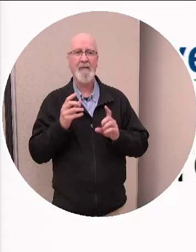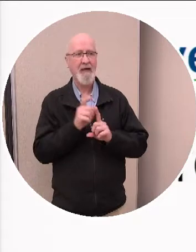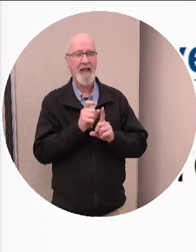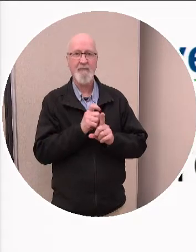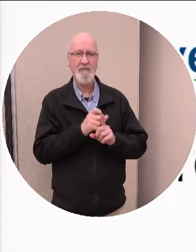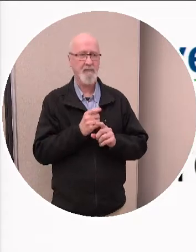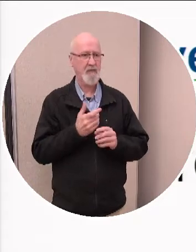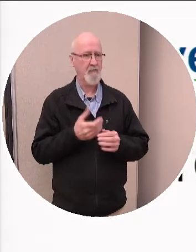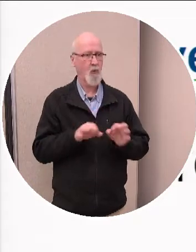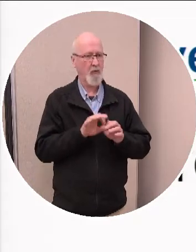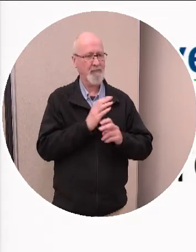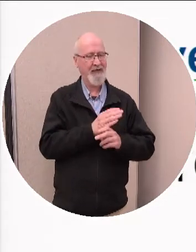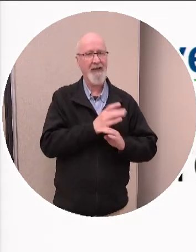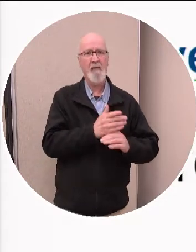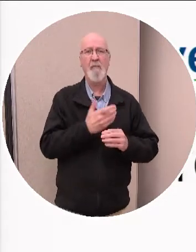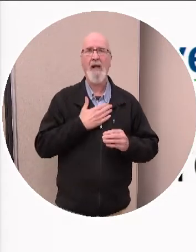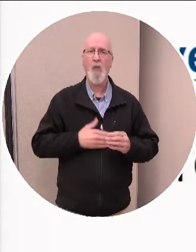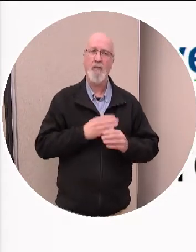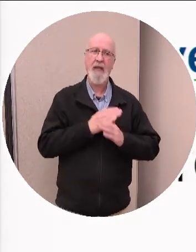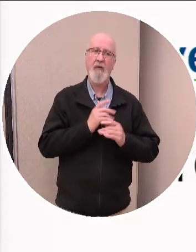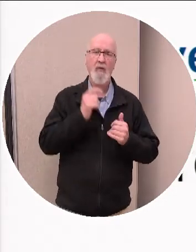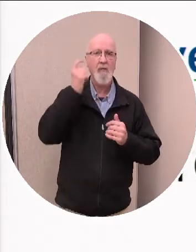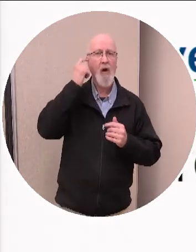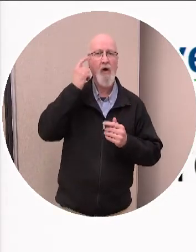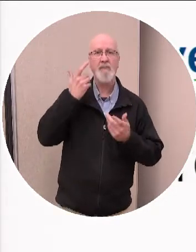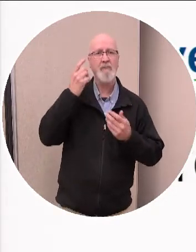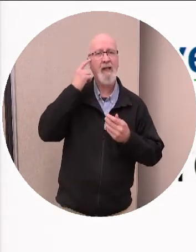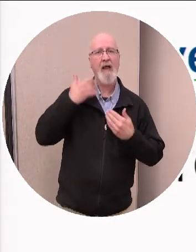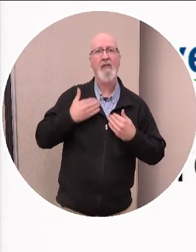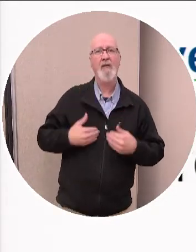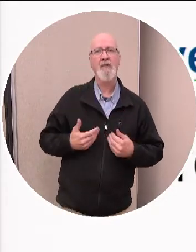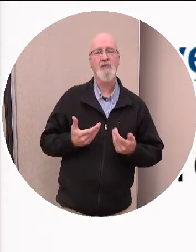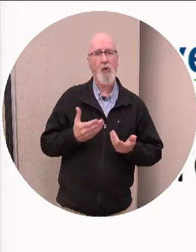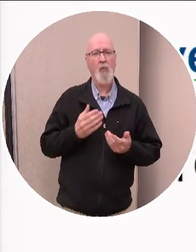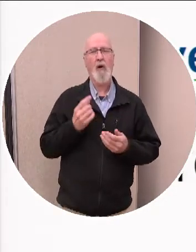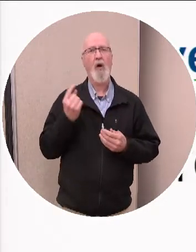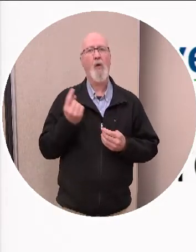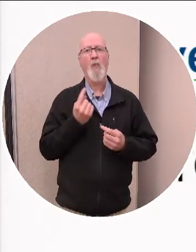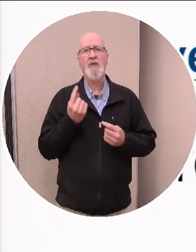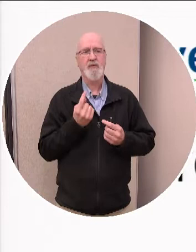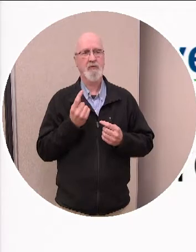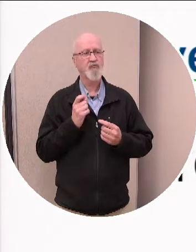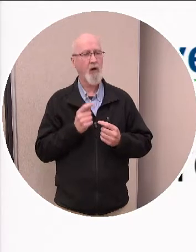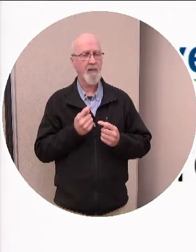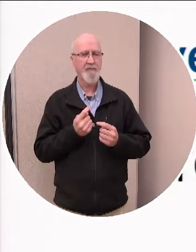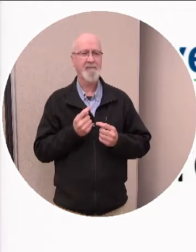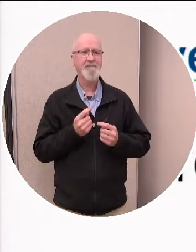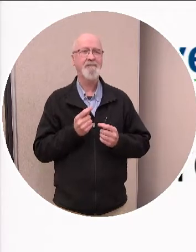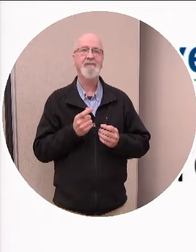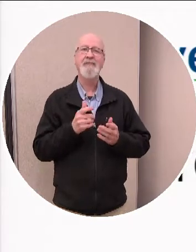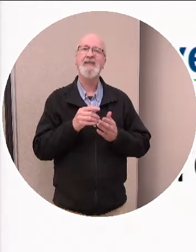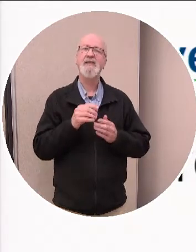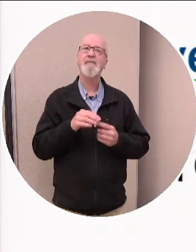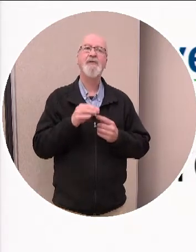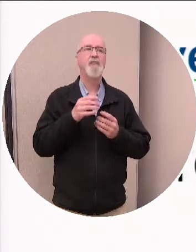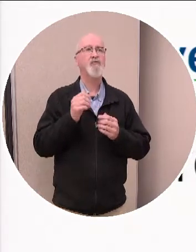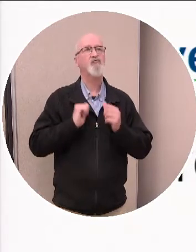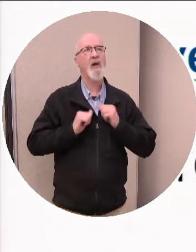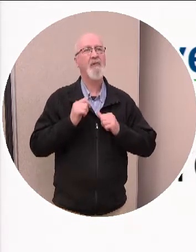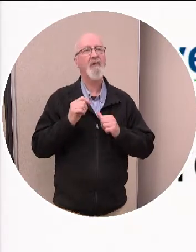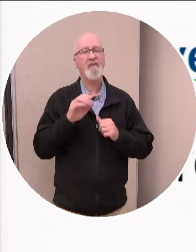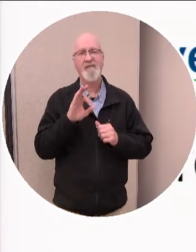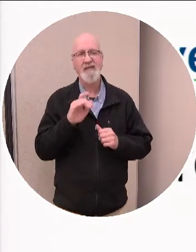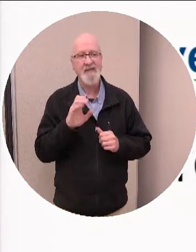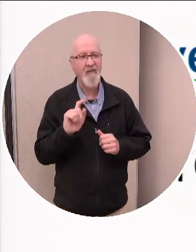So we promote awareness sessions that address concerns on student wellness days, drama festivals,